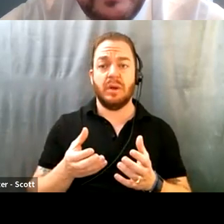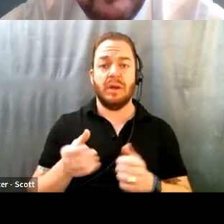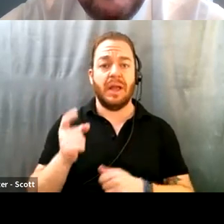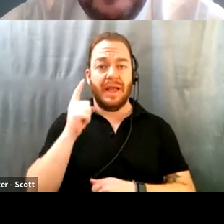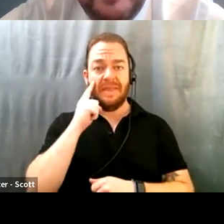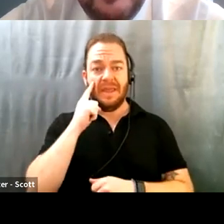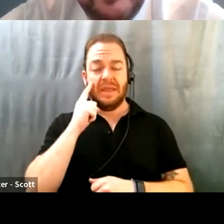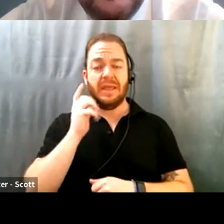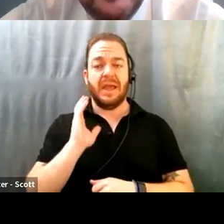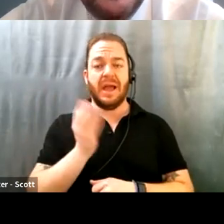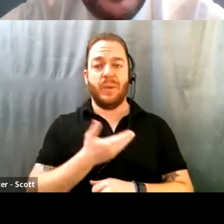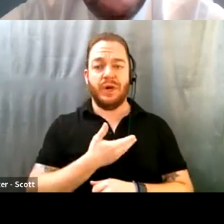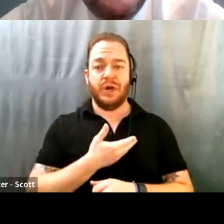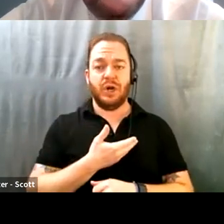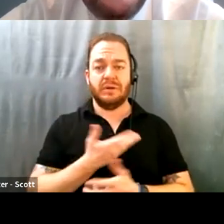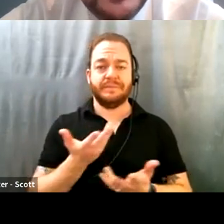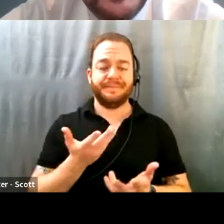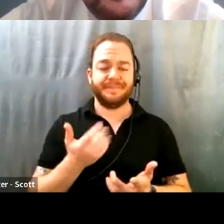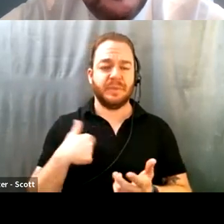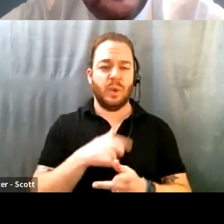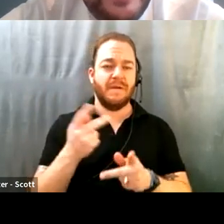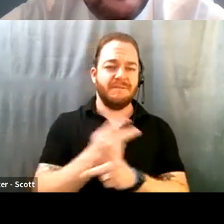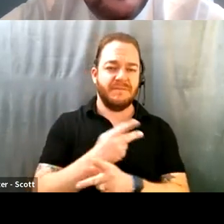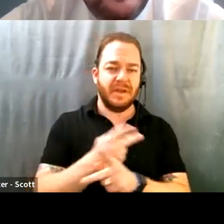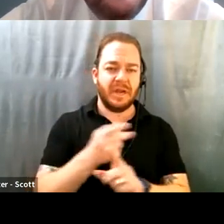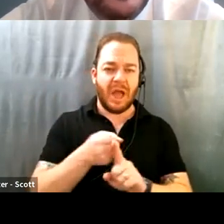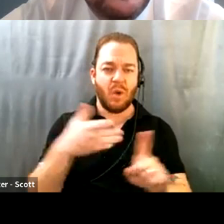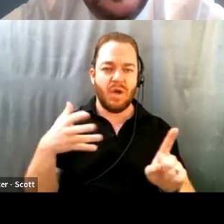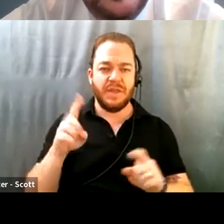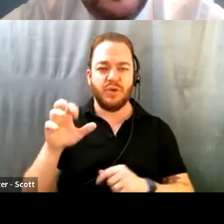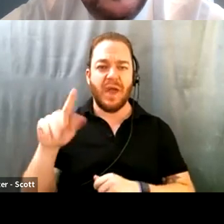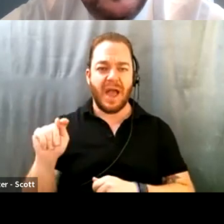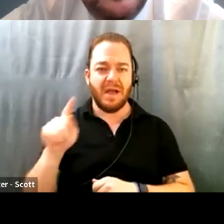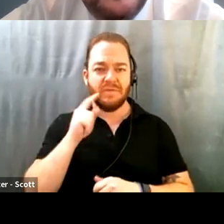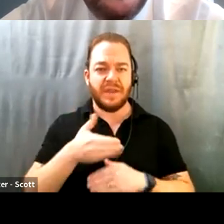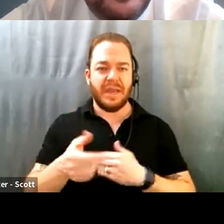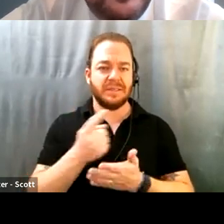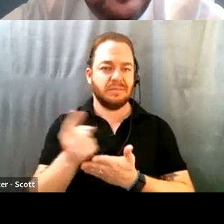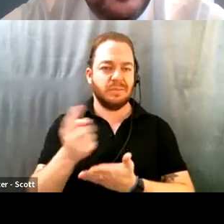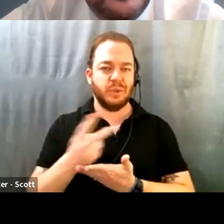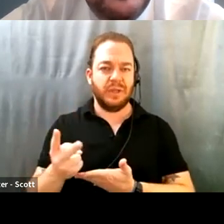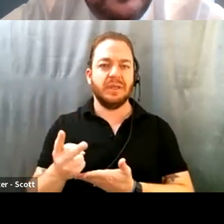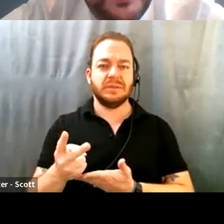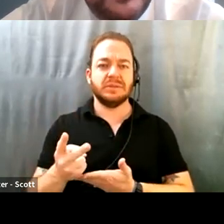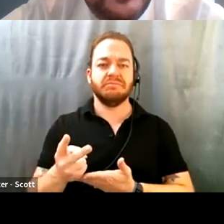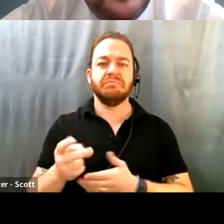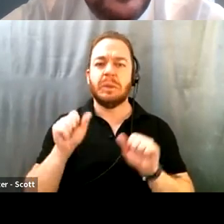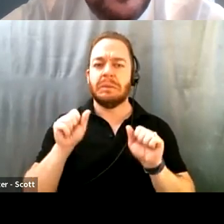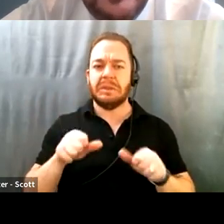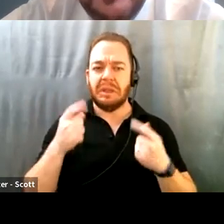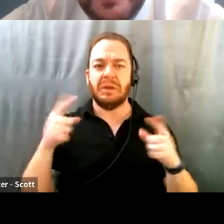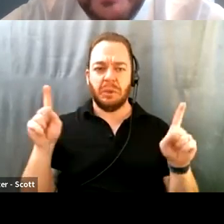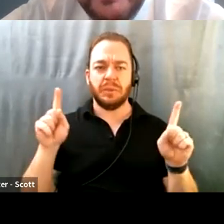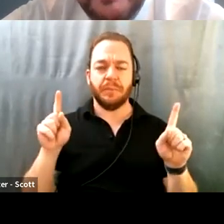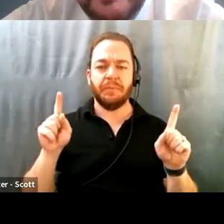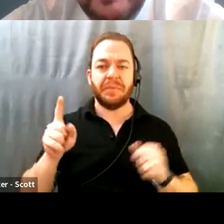our figuring out and fleshing out the draft over the next couple of weeks is very doable, right? And I